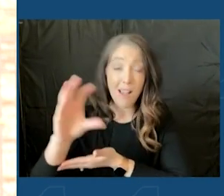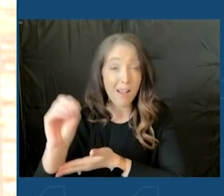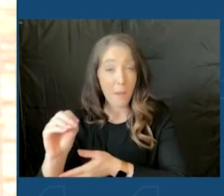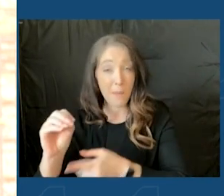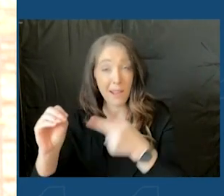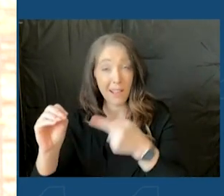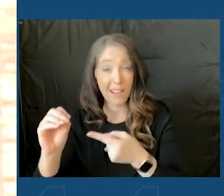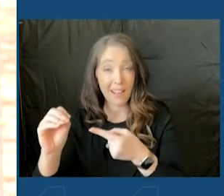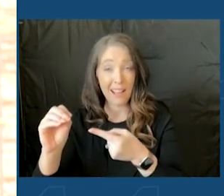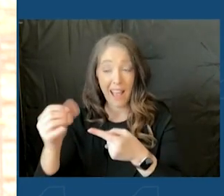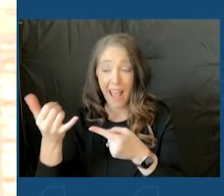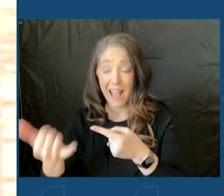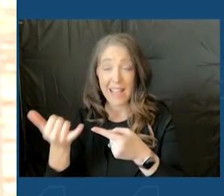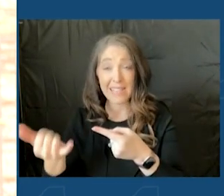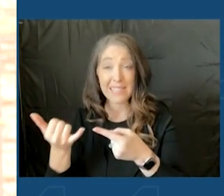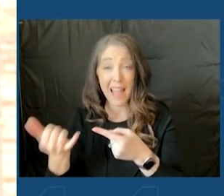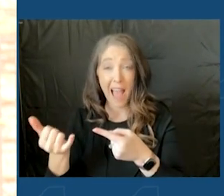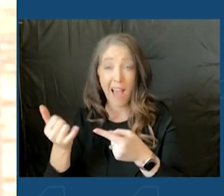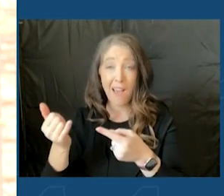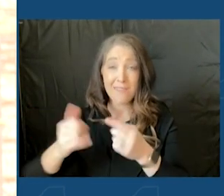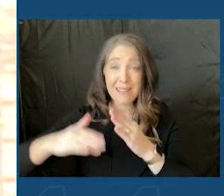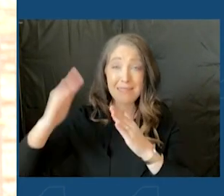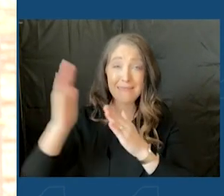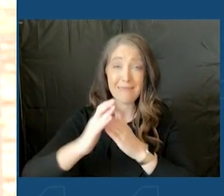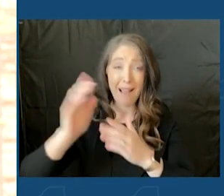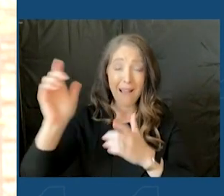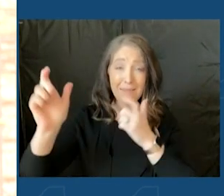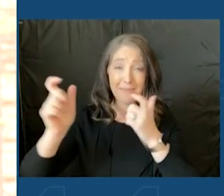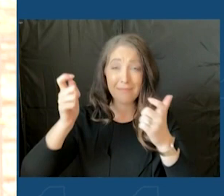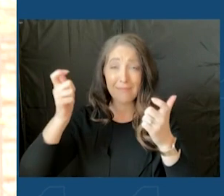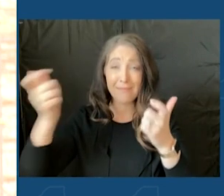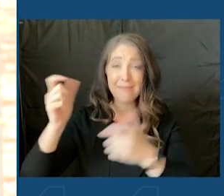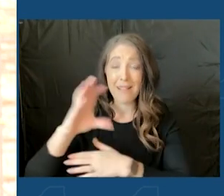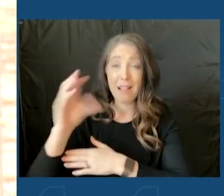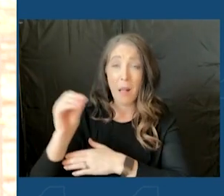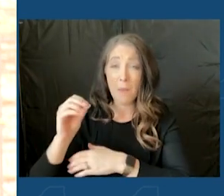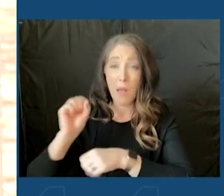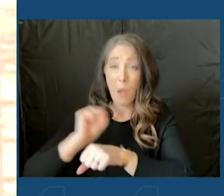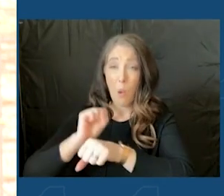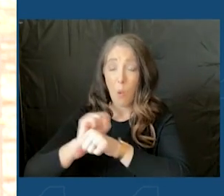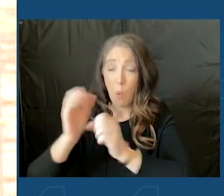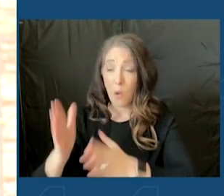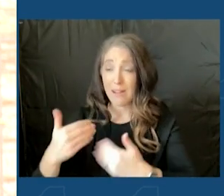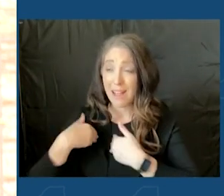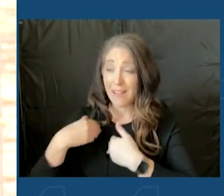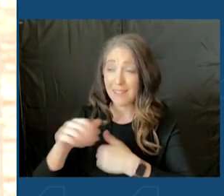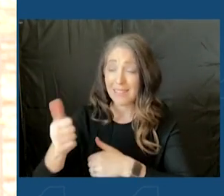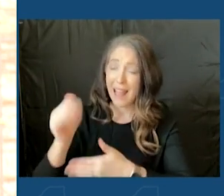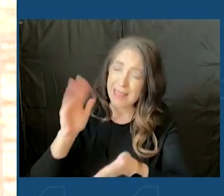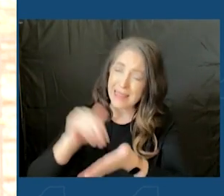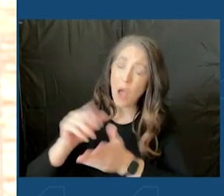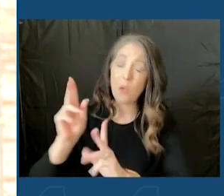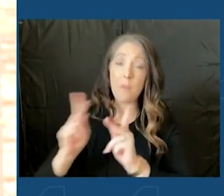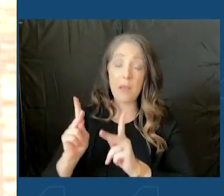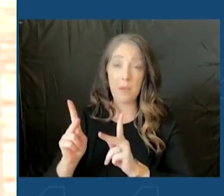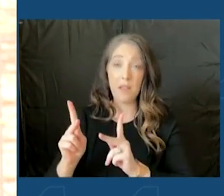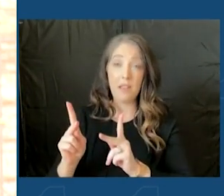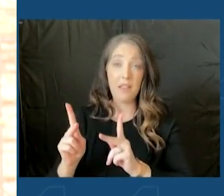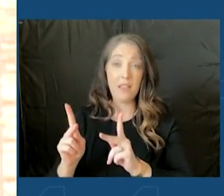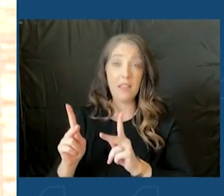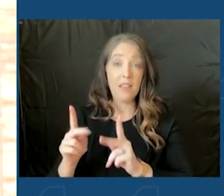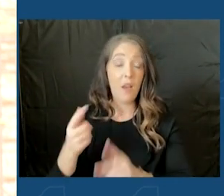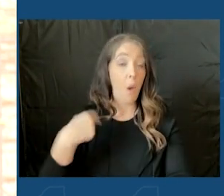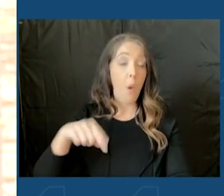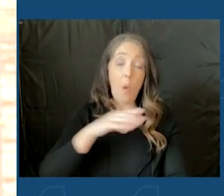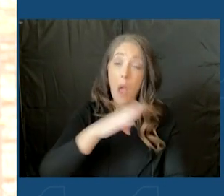now is the largest employer with 10,000 people. My friends, we will never look back again and